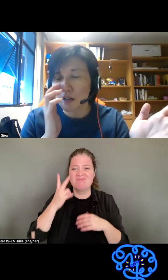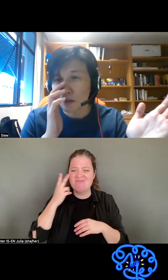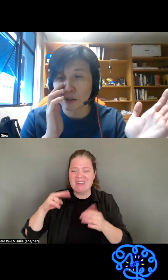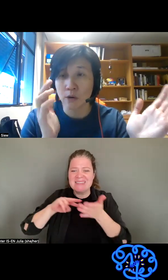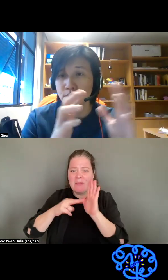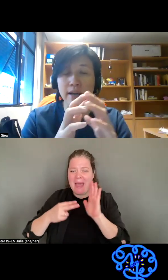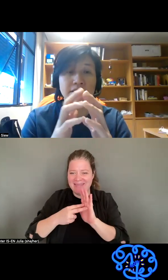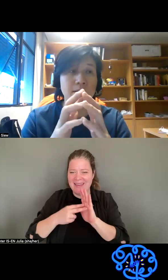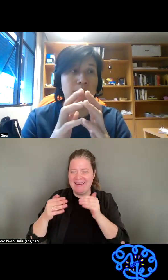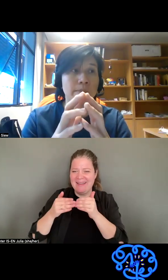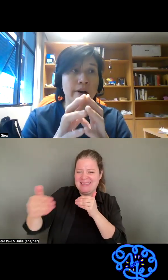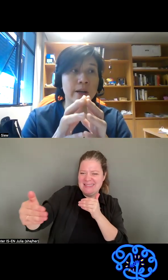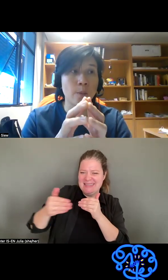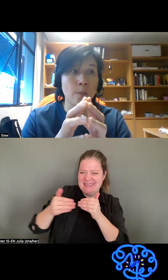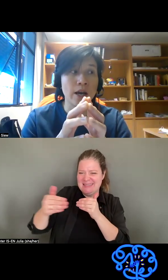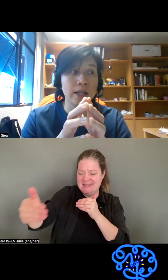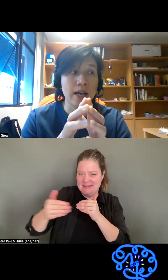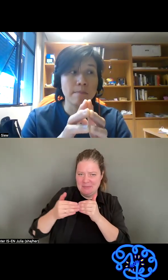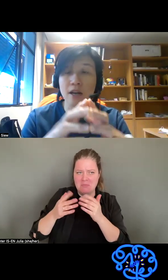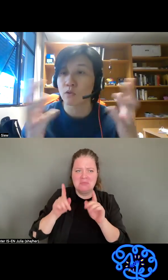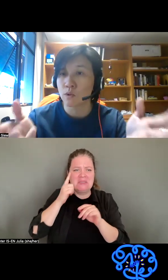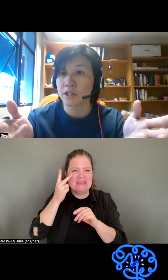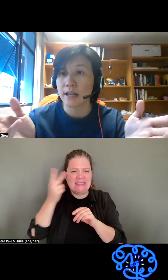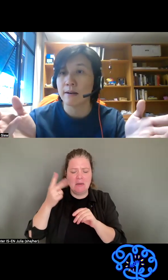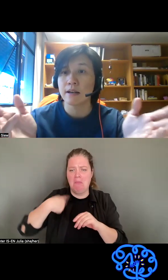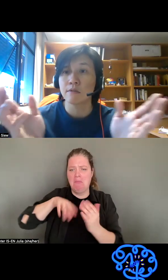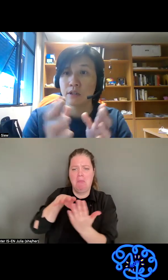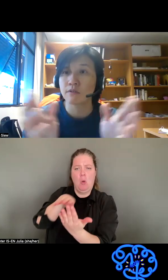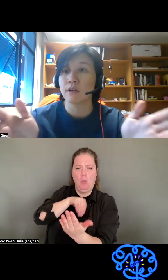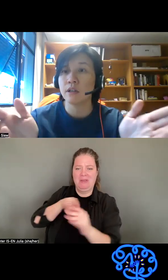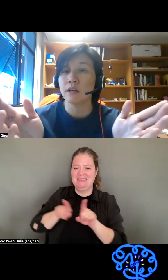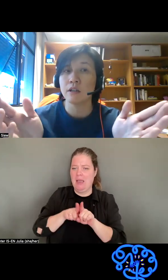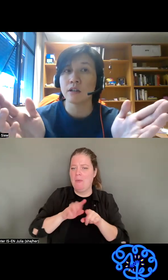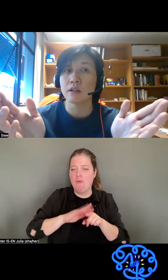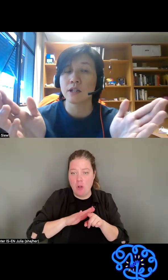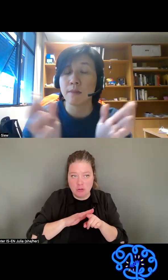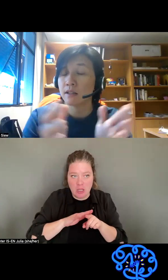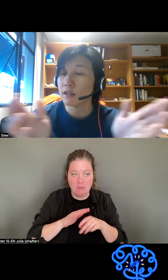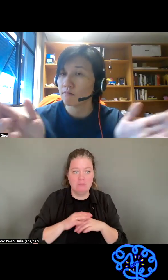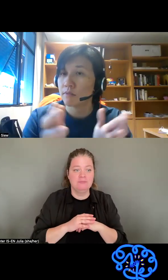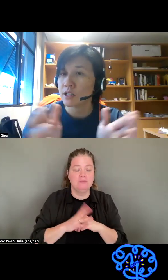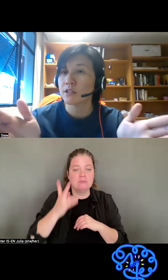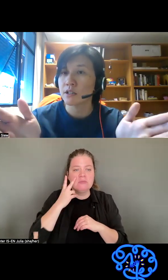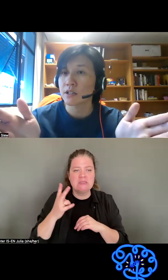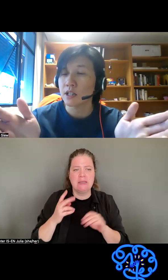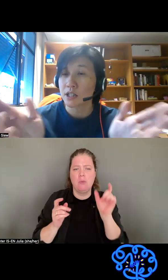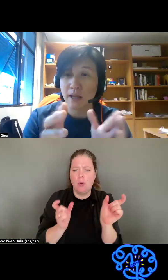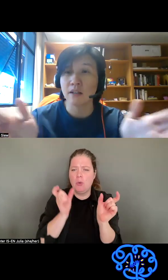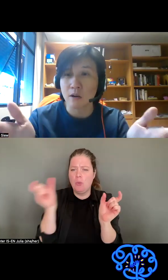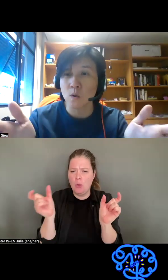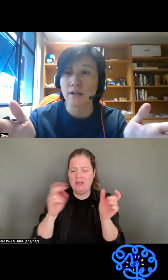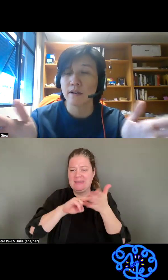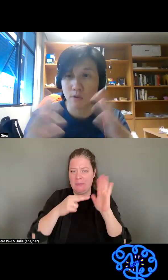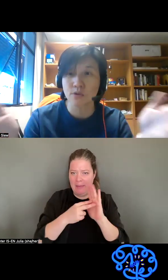distances. So they also had a similar paradigm where they had pairs of words that were different in the semantic distances in the